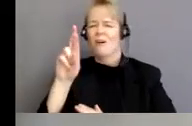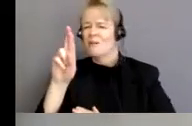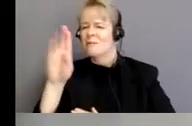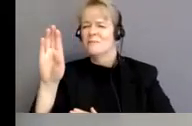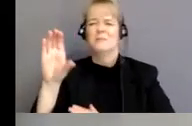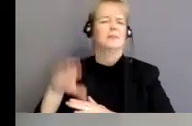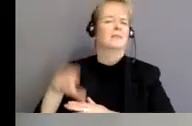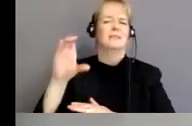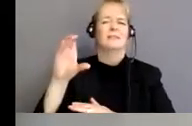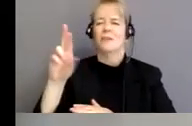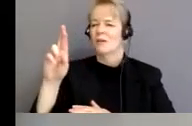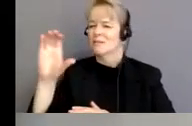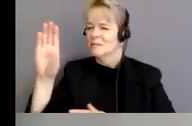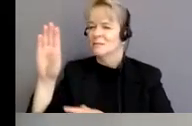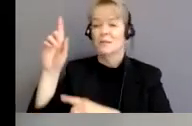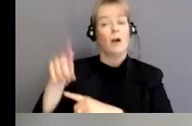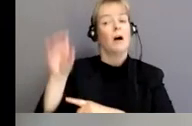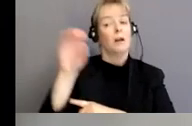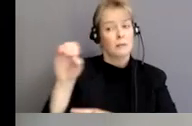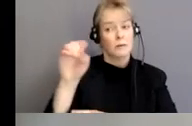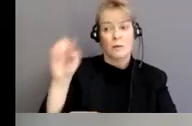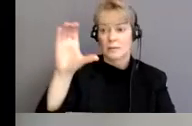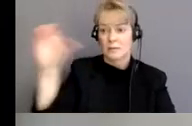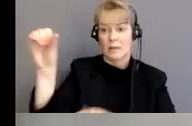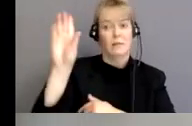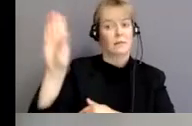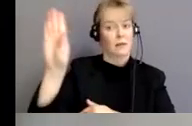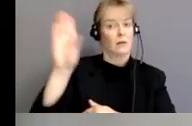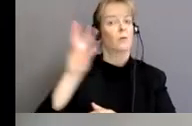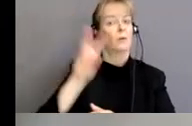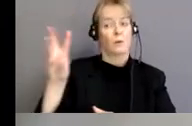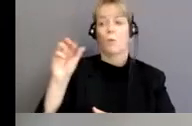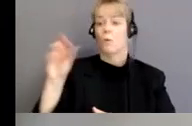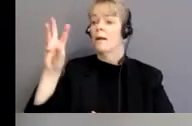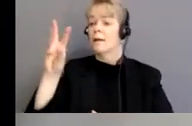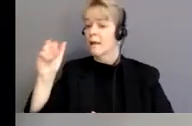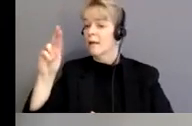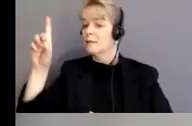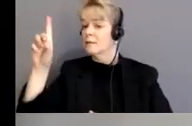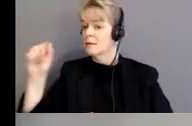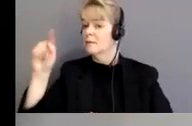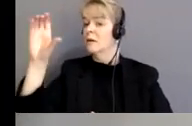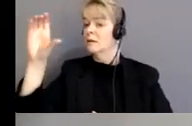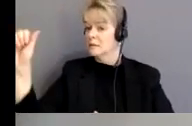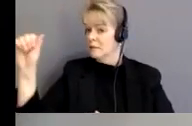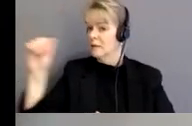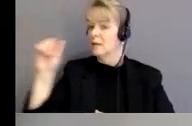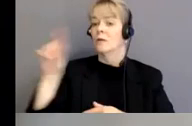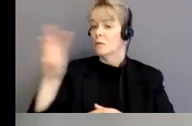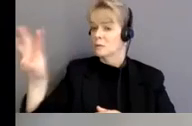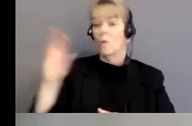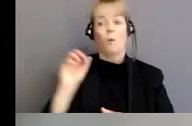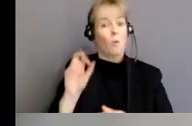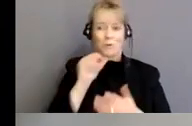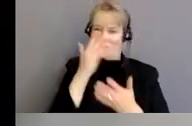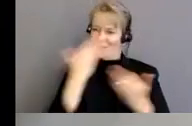the ontario.ca website or canada.ca website. And don't forget, we also give this information on